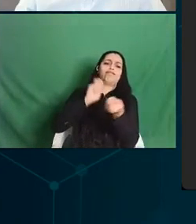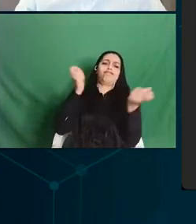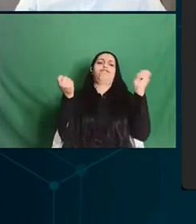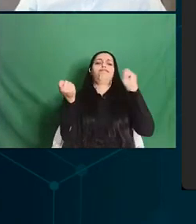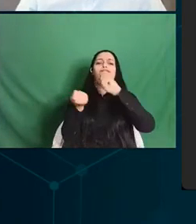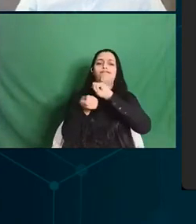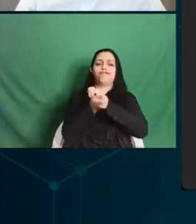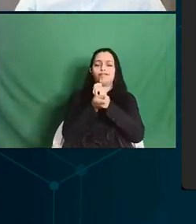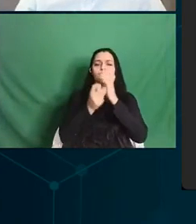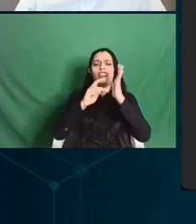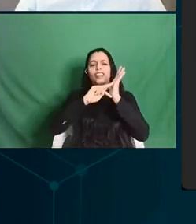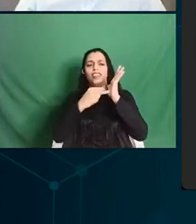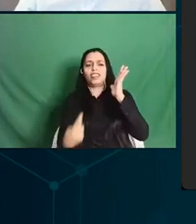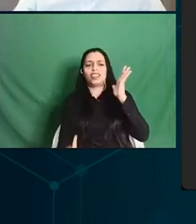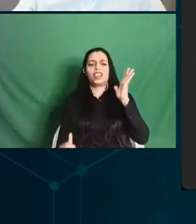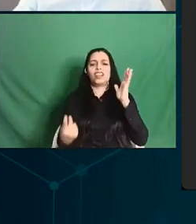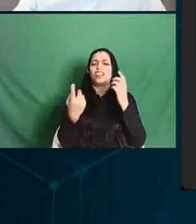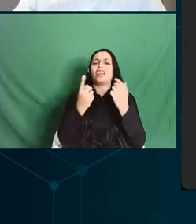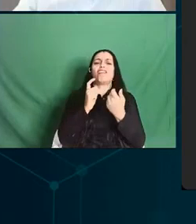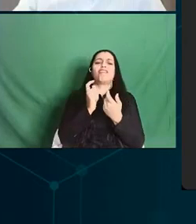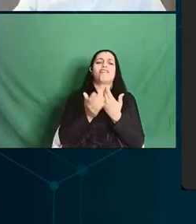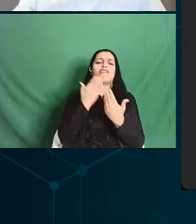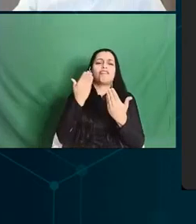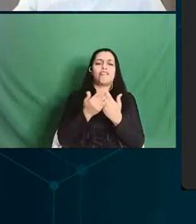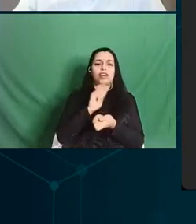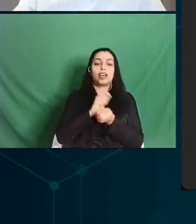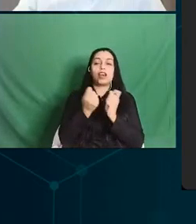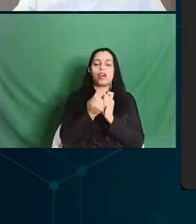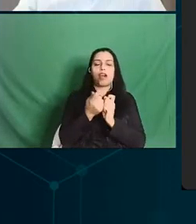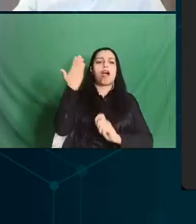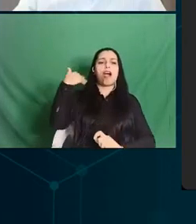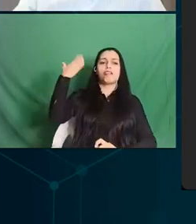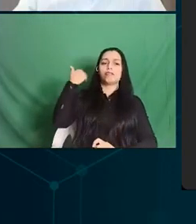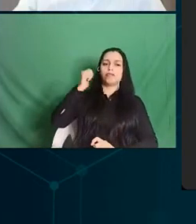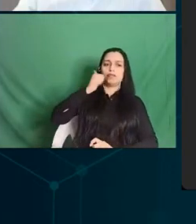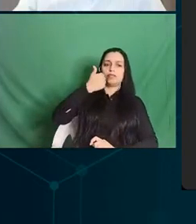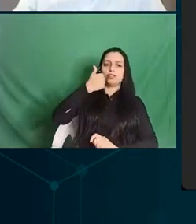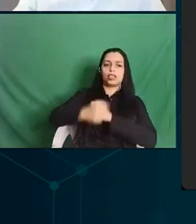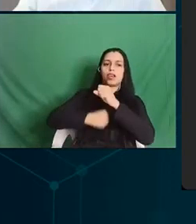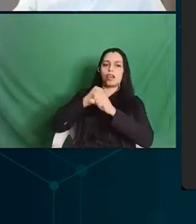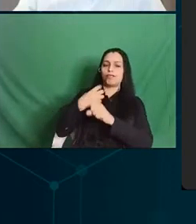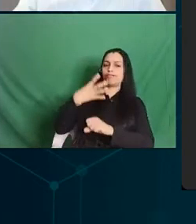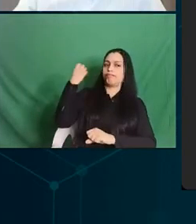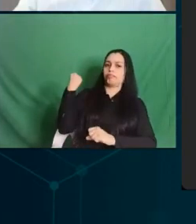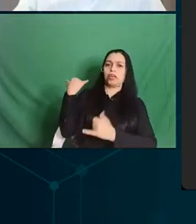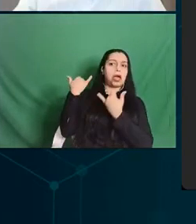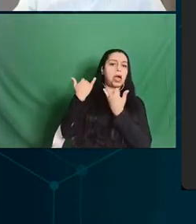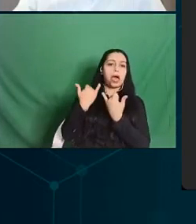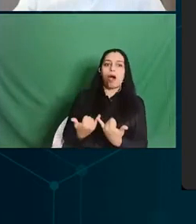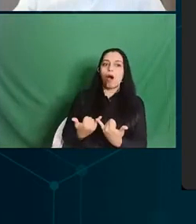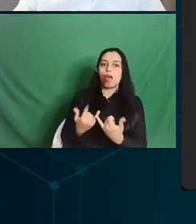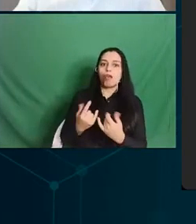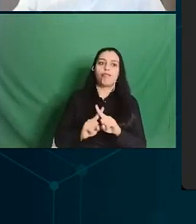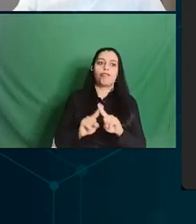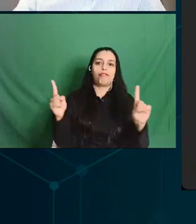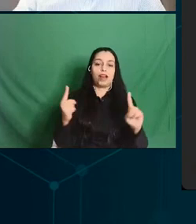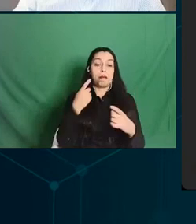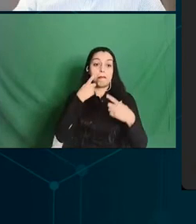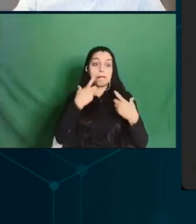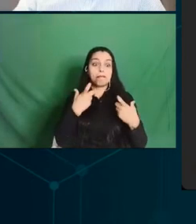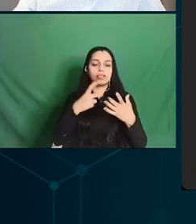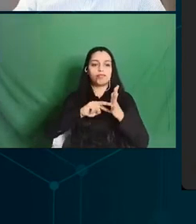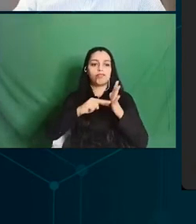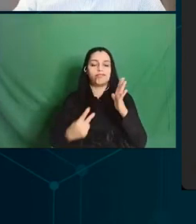weren't available 10 years ago. And so you really need to be able to test out your